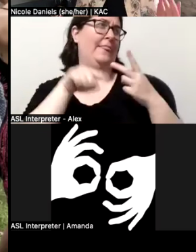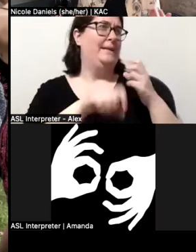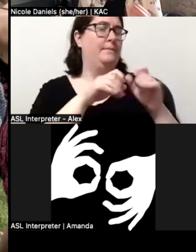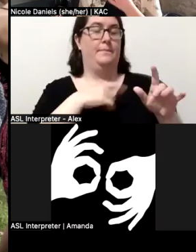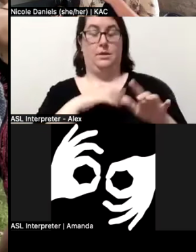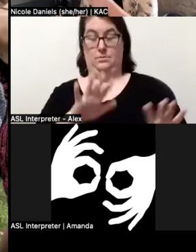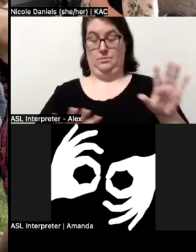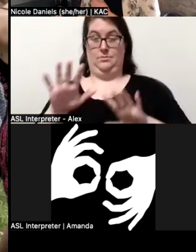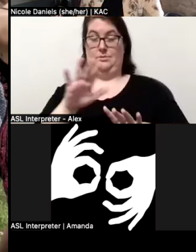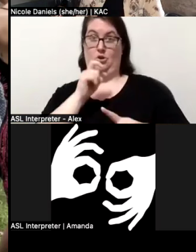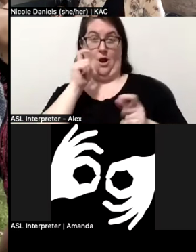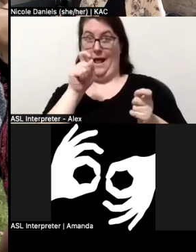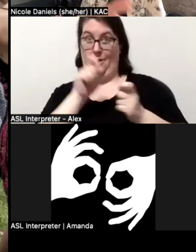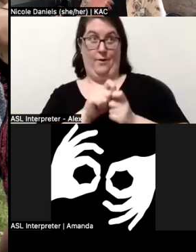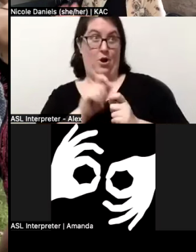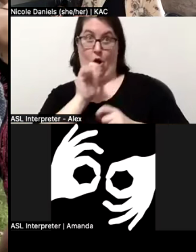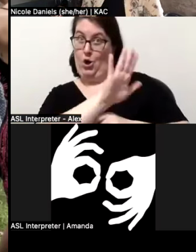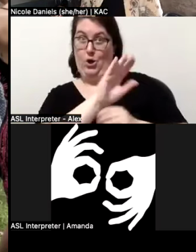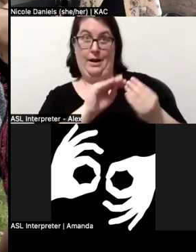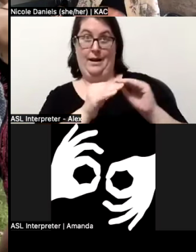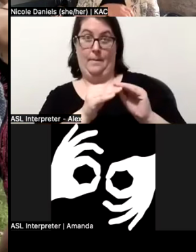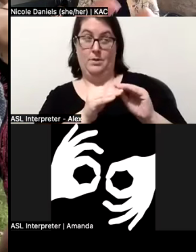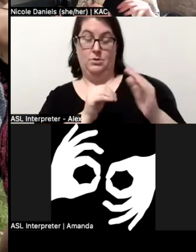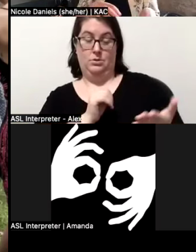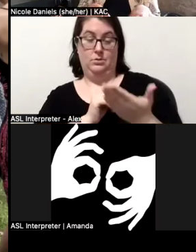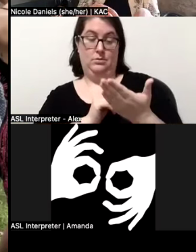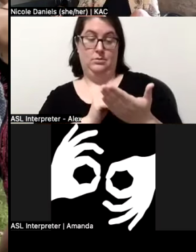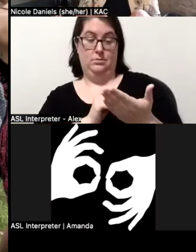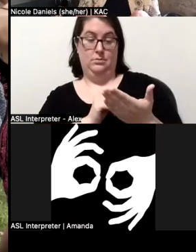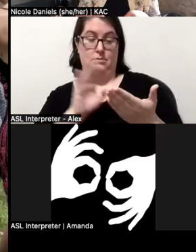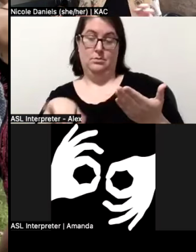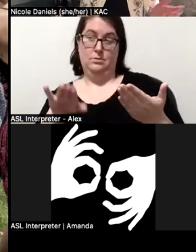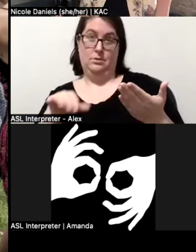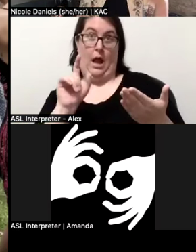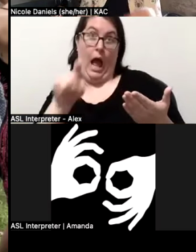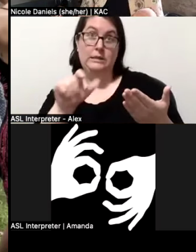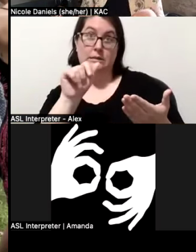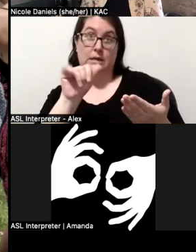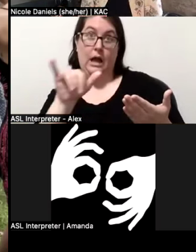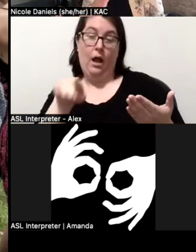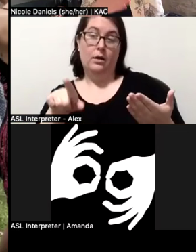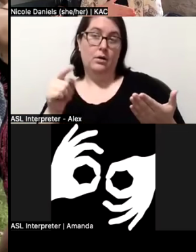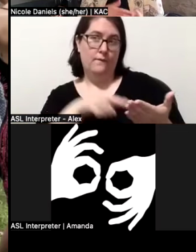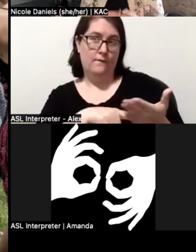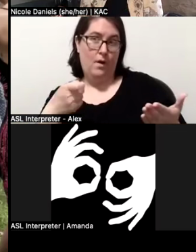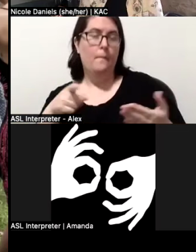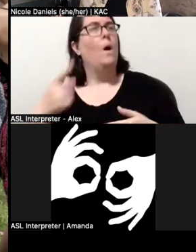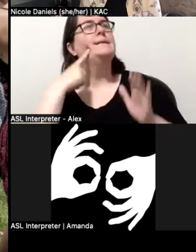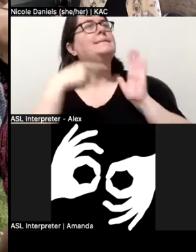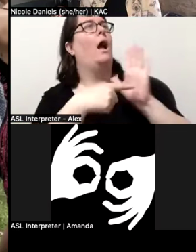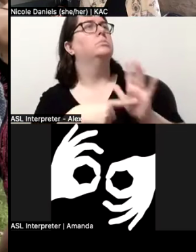weren't accurate and they weren't her numbers. And she kind of asked it, where did these numbers come from? And ChatGPT responded saying, these are